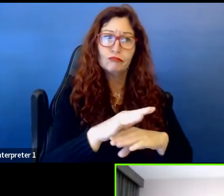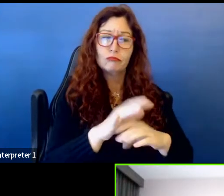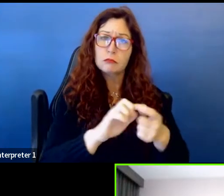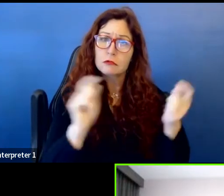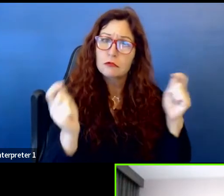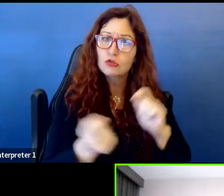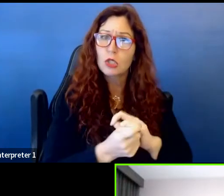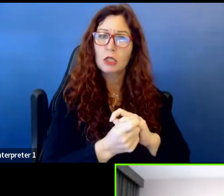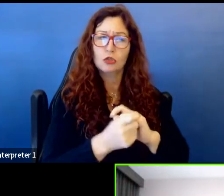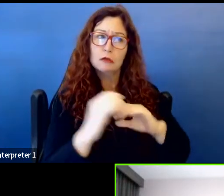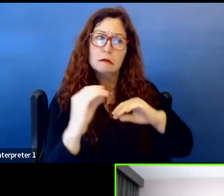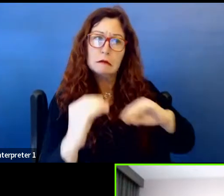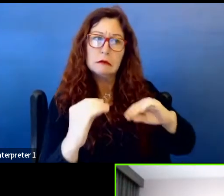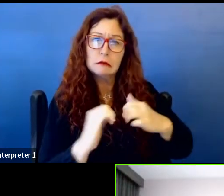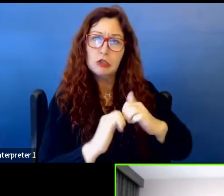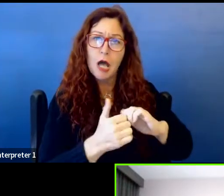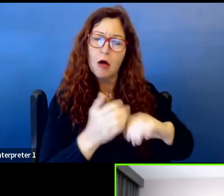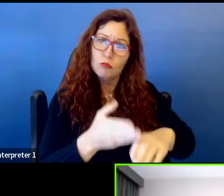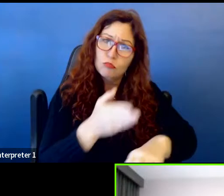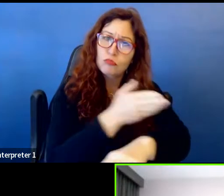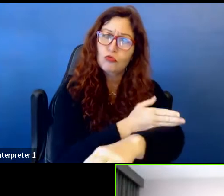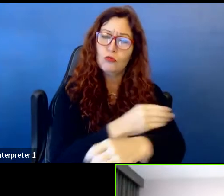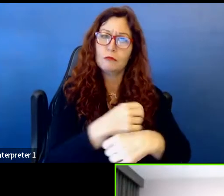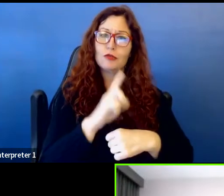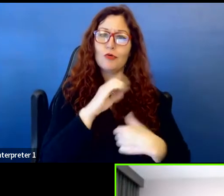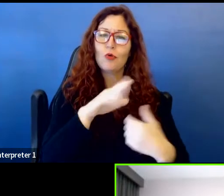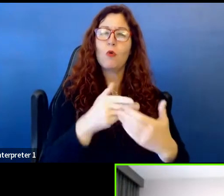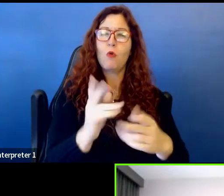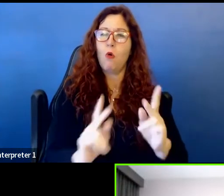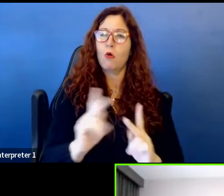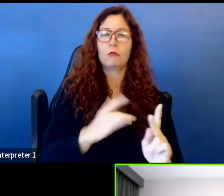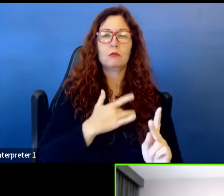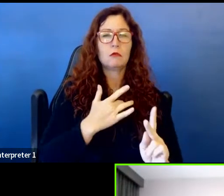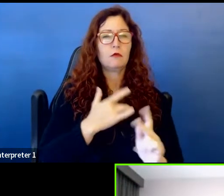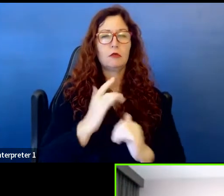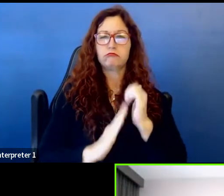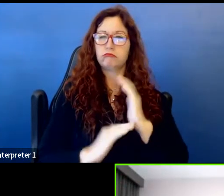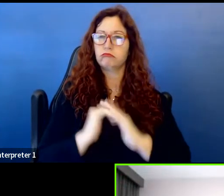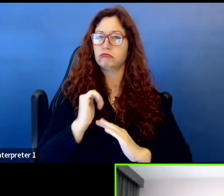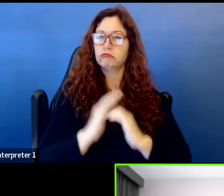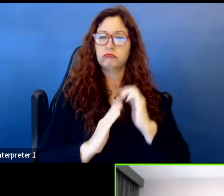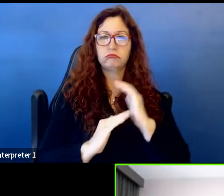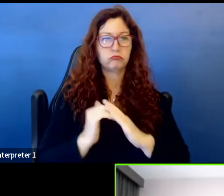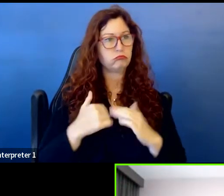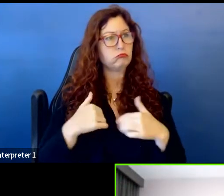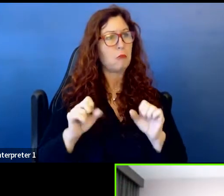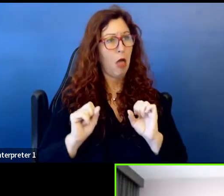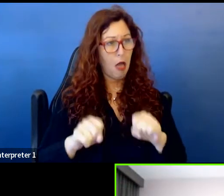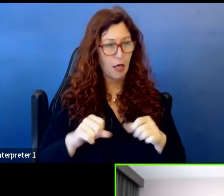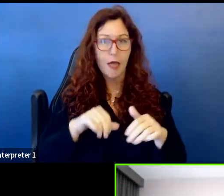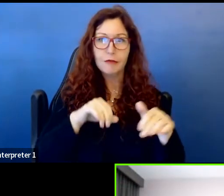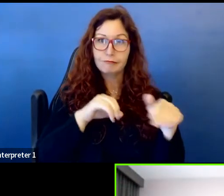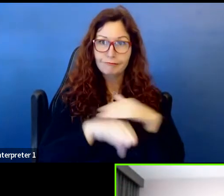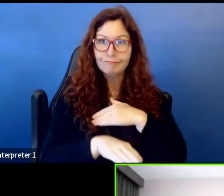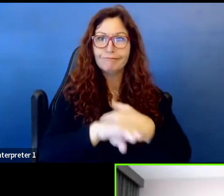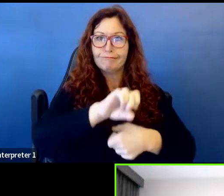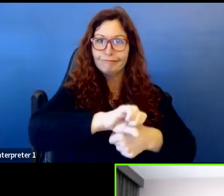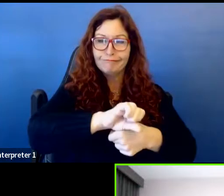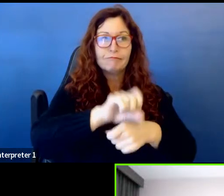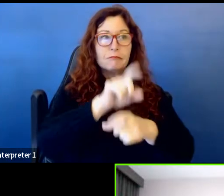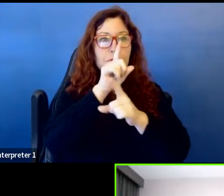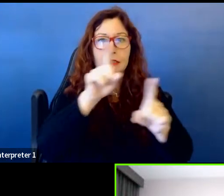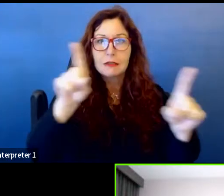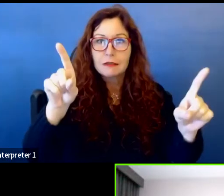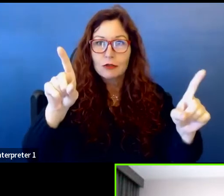everybody can feel that this is an industry that they have opportunity in and don't need to keep an eye on their